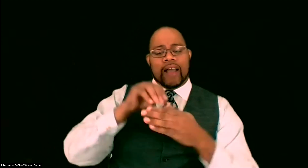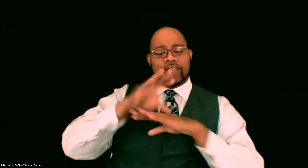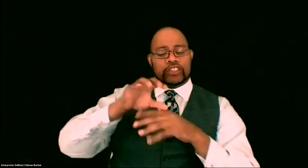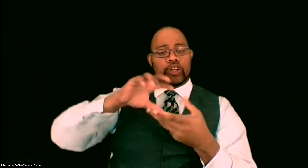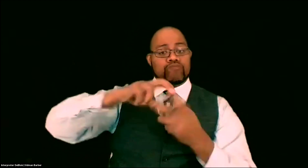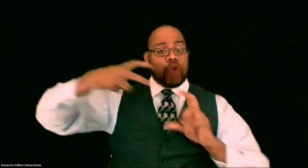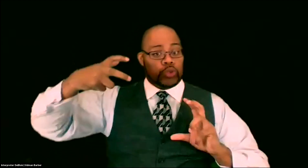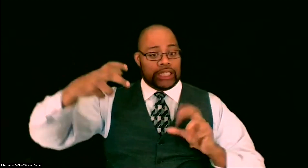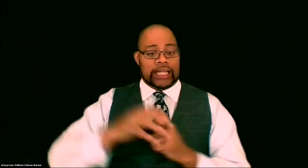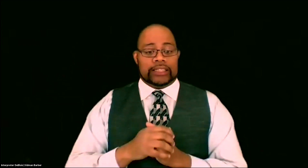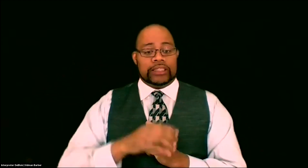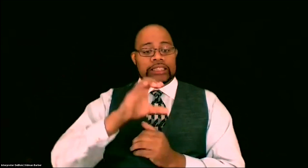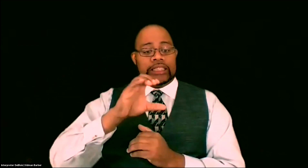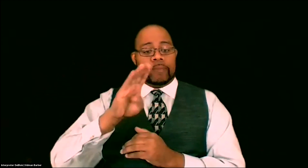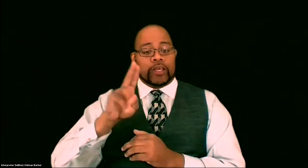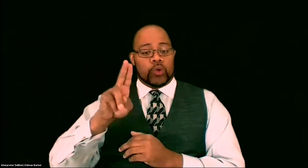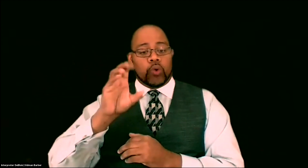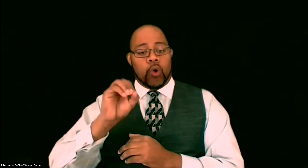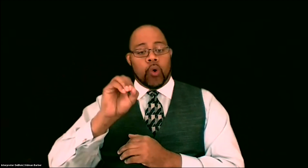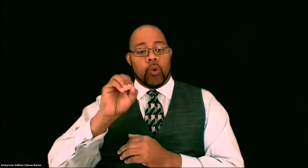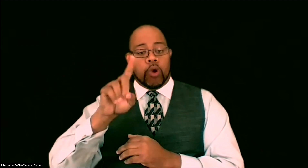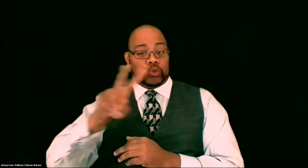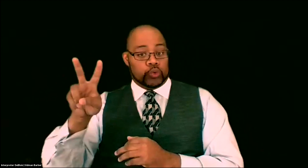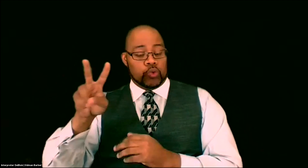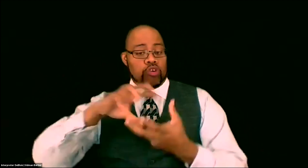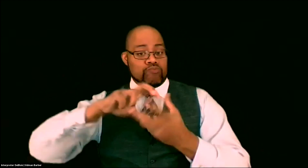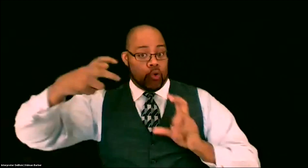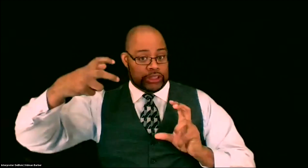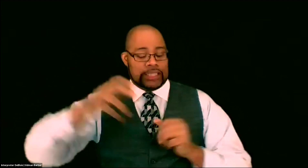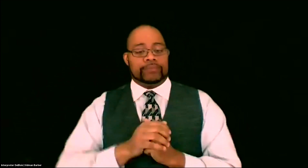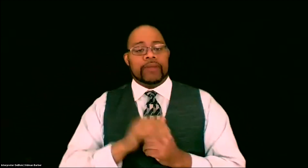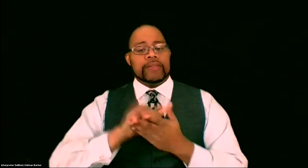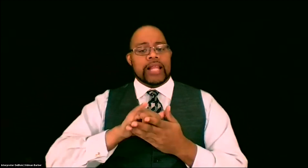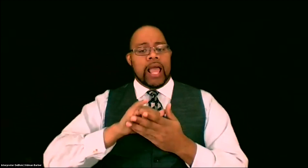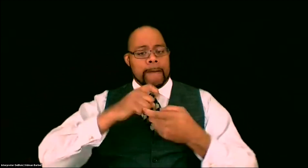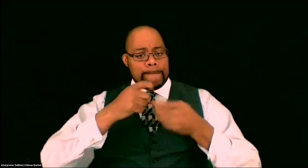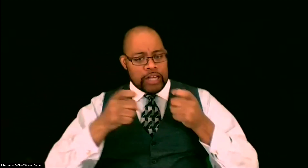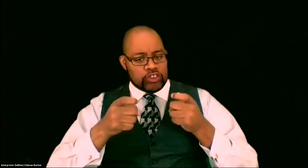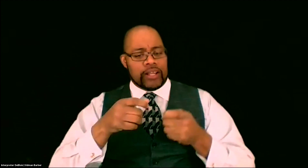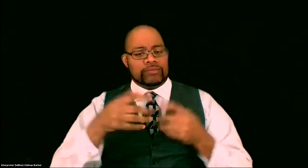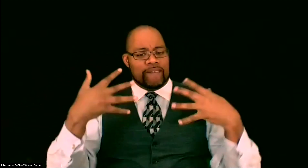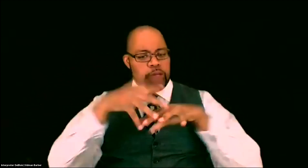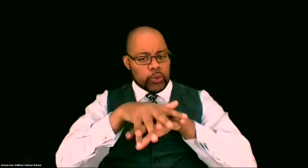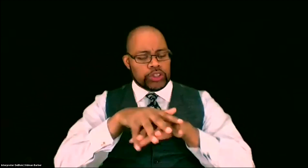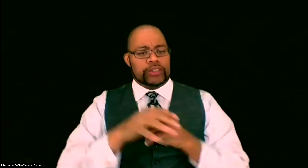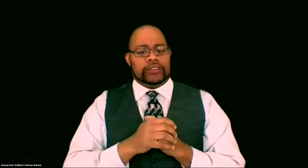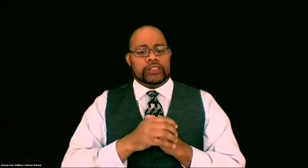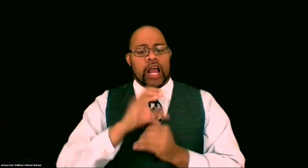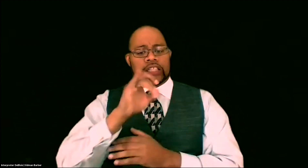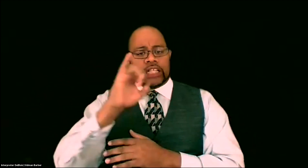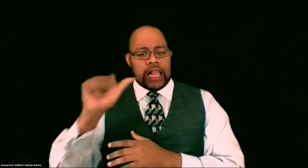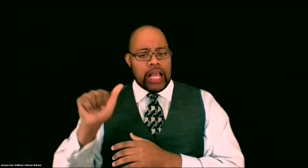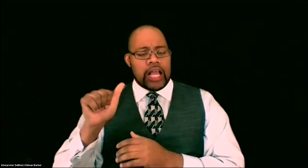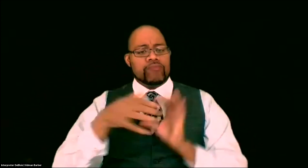protein. A novel Coxiella effector protein modulates the fusion of the Coxiella